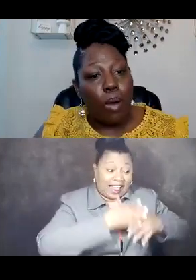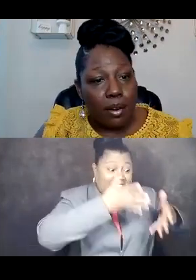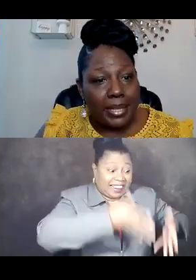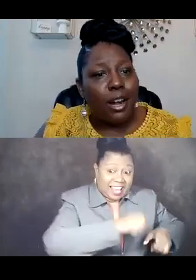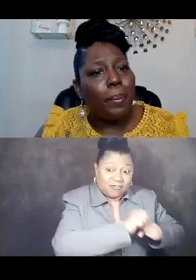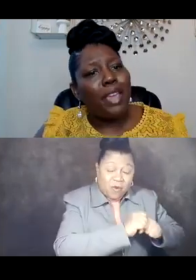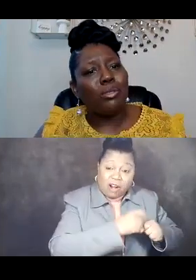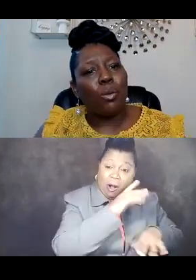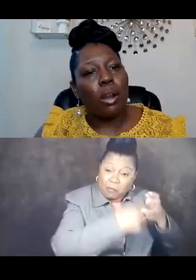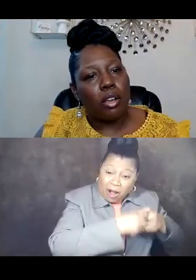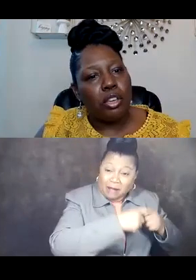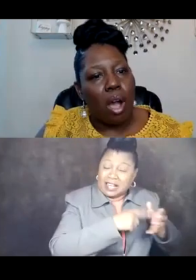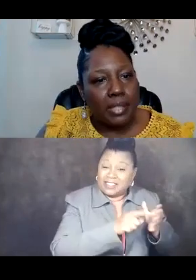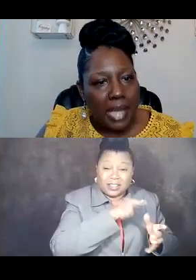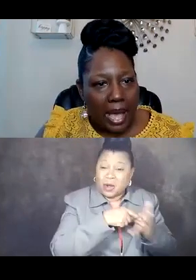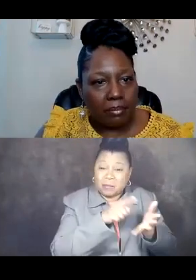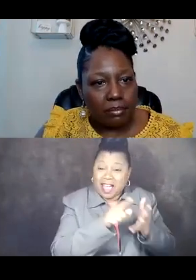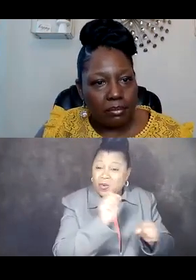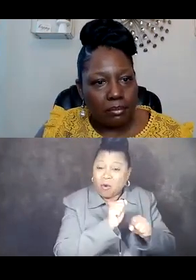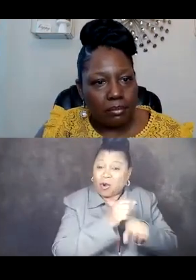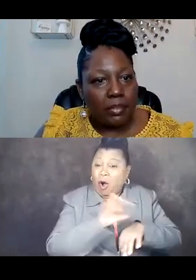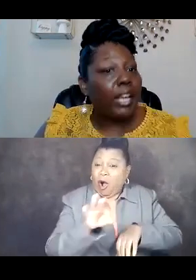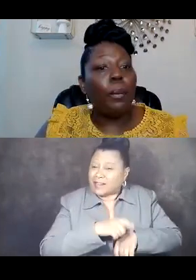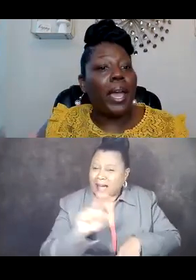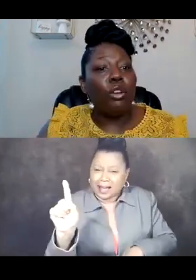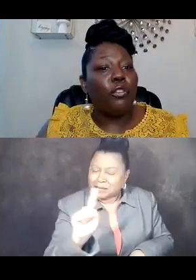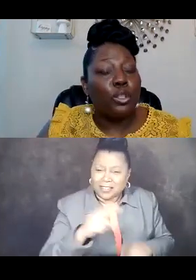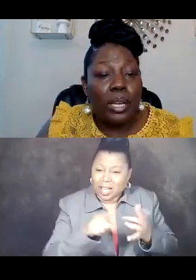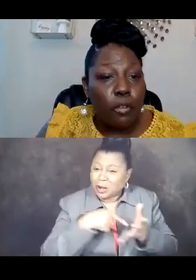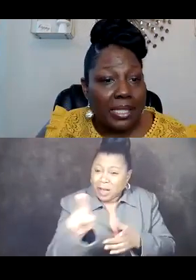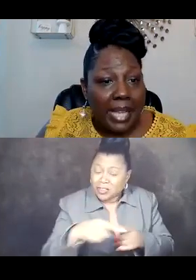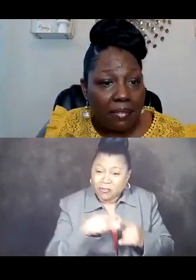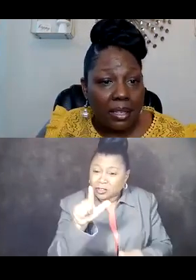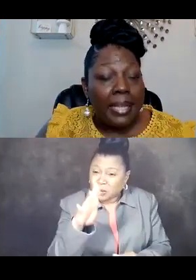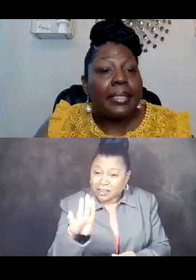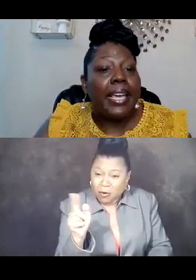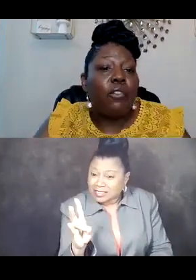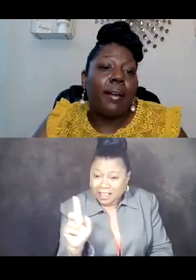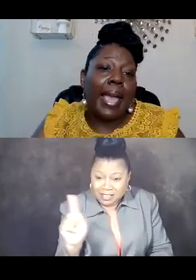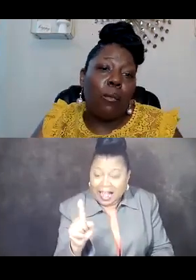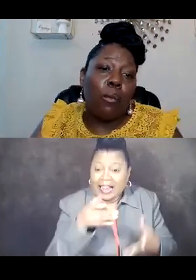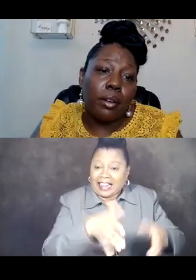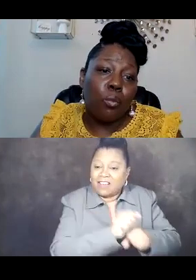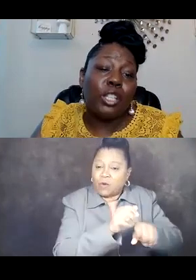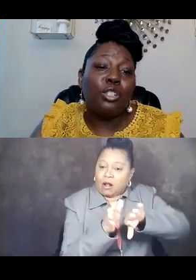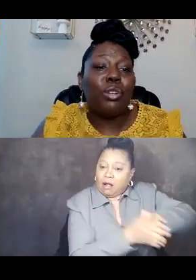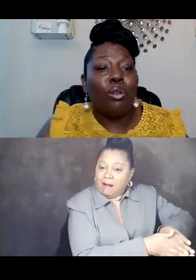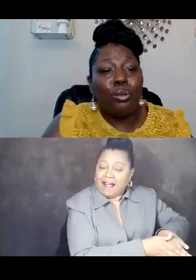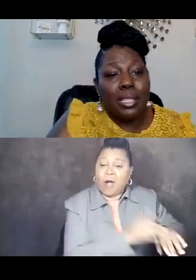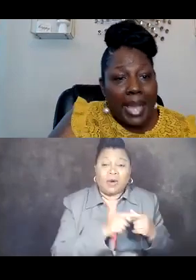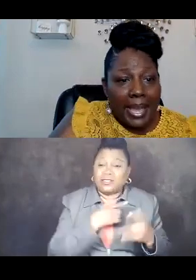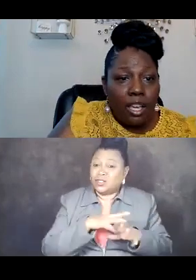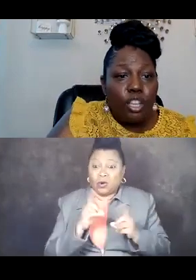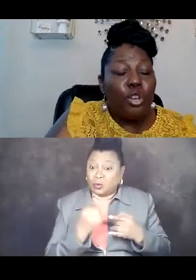at work. They don't pay you to work on your off time. They don't pay you for 24/7. Leave work at work. What you don't